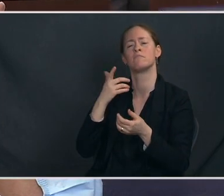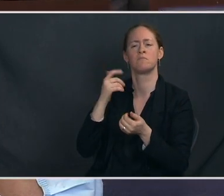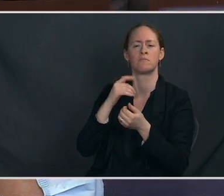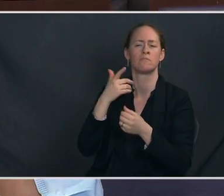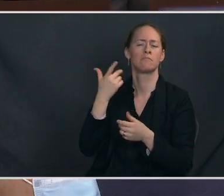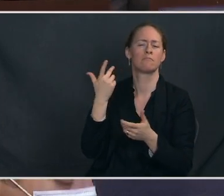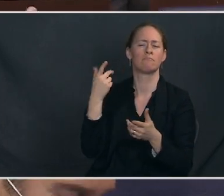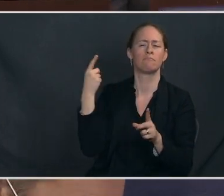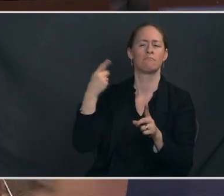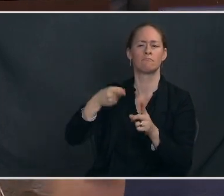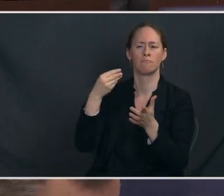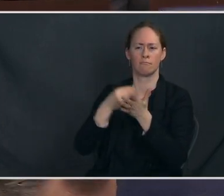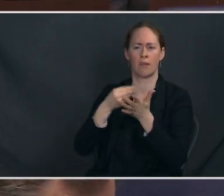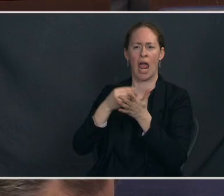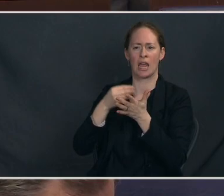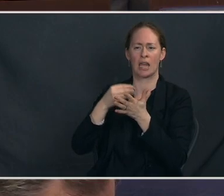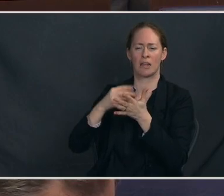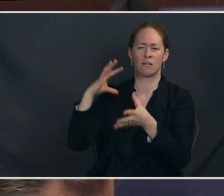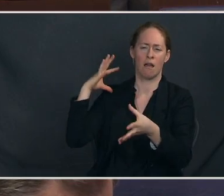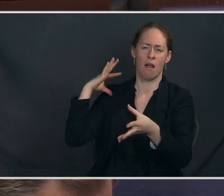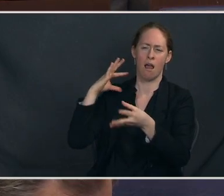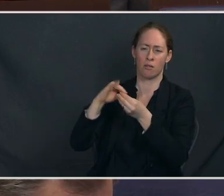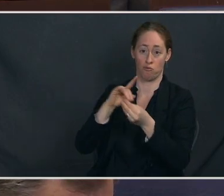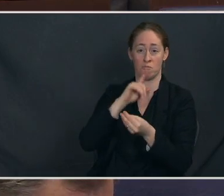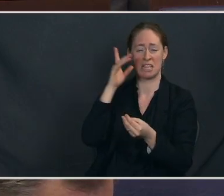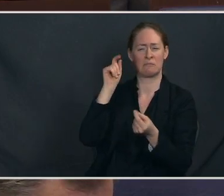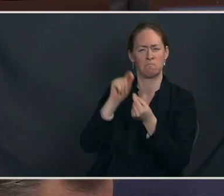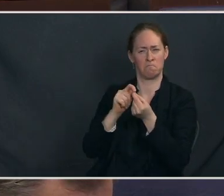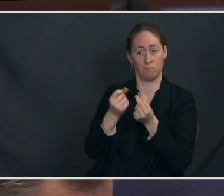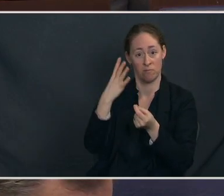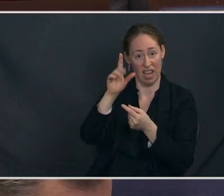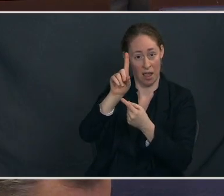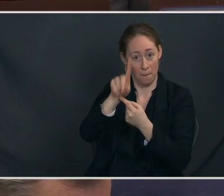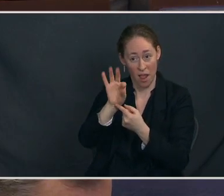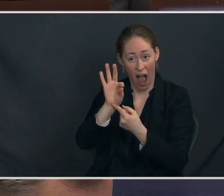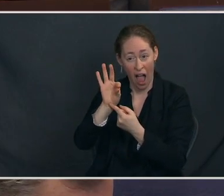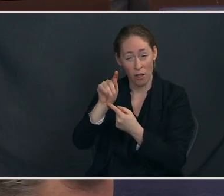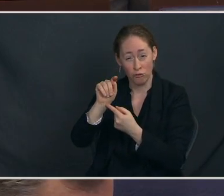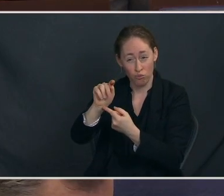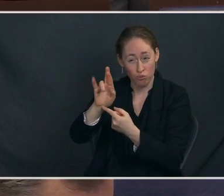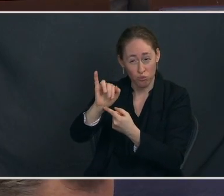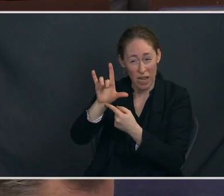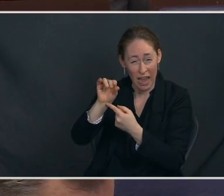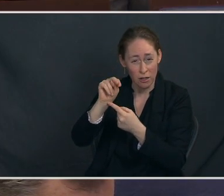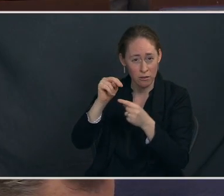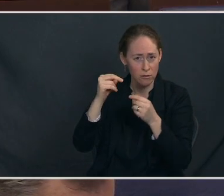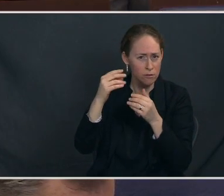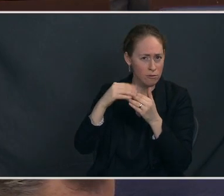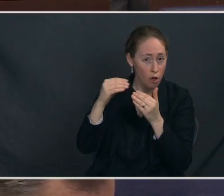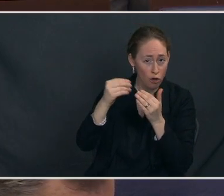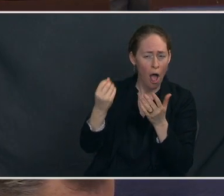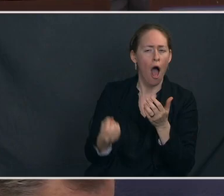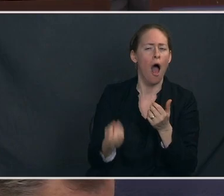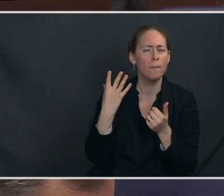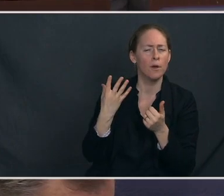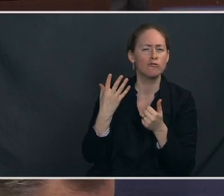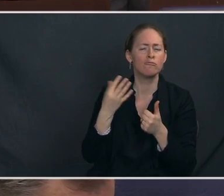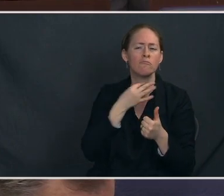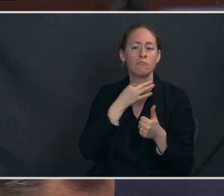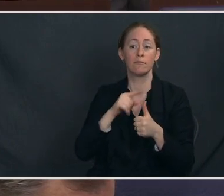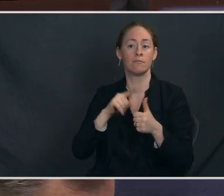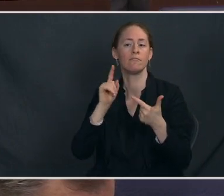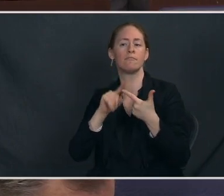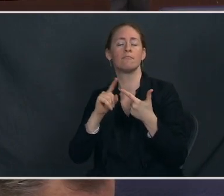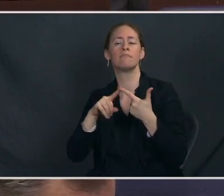emergency that we're in. Is it $1.9 trillion? Is it some other figure? Do you have an assessment just of how